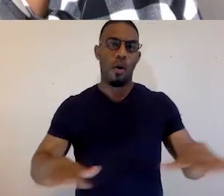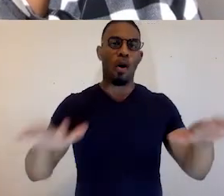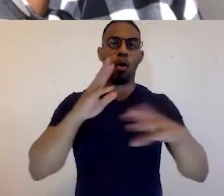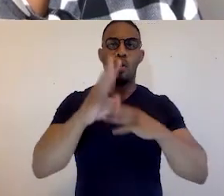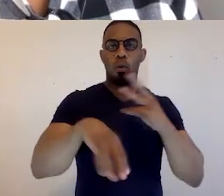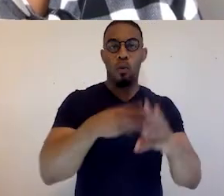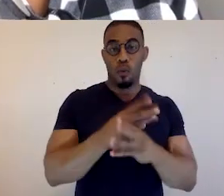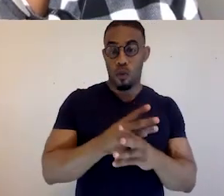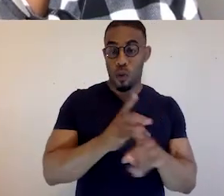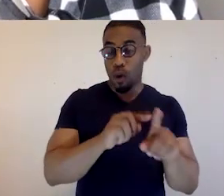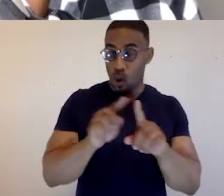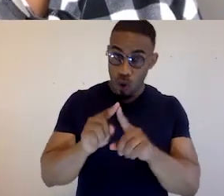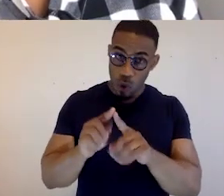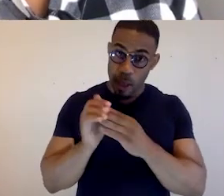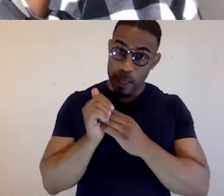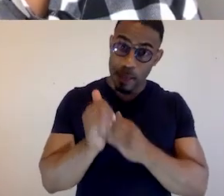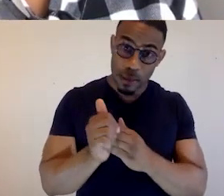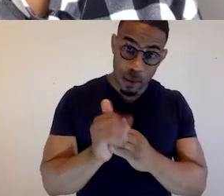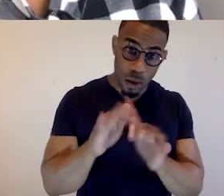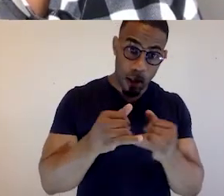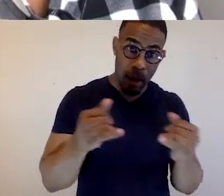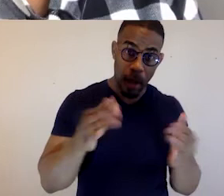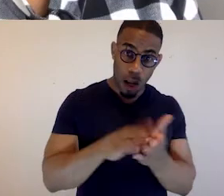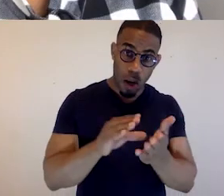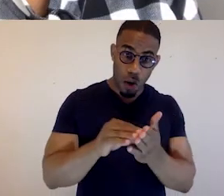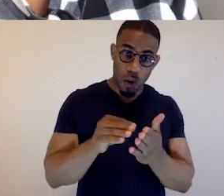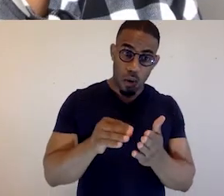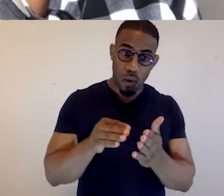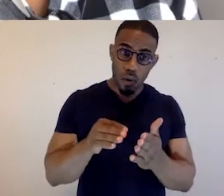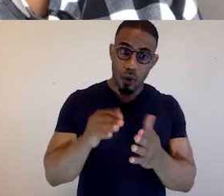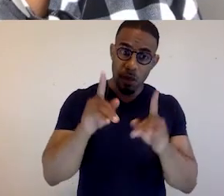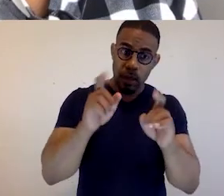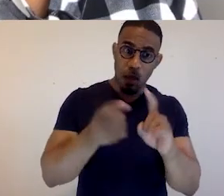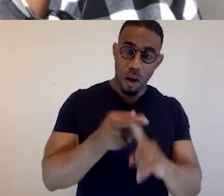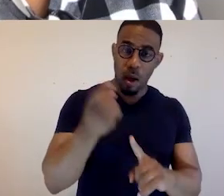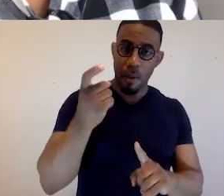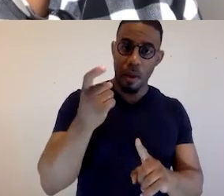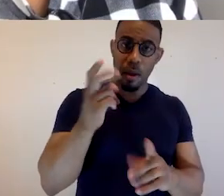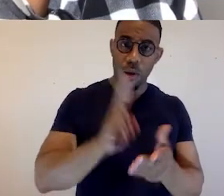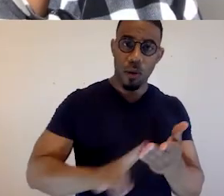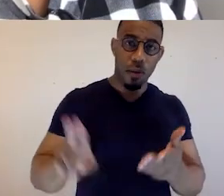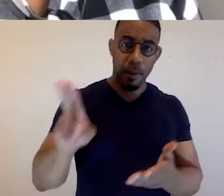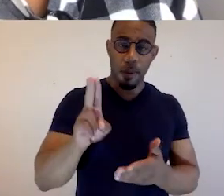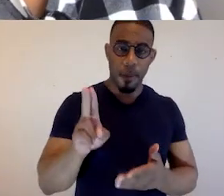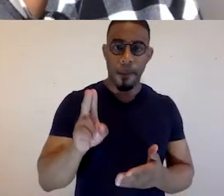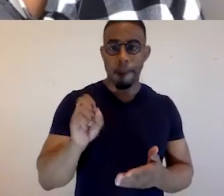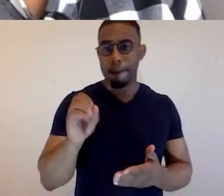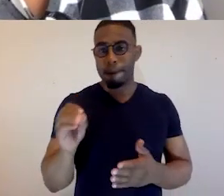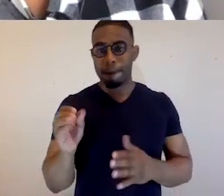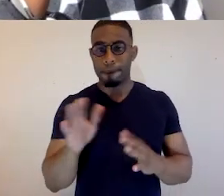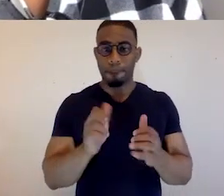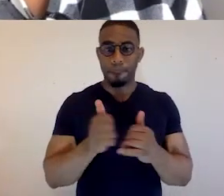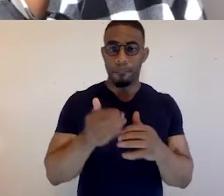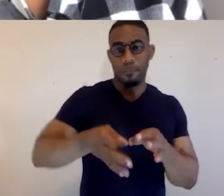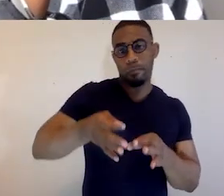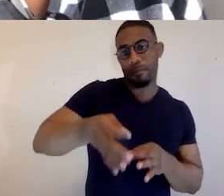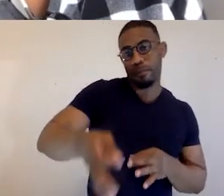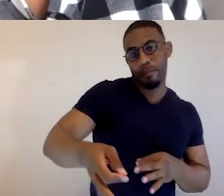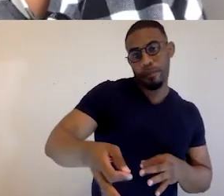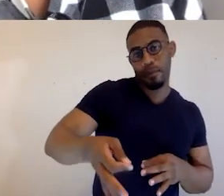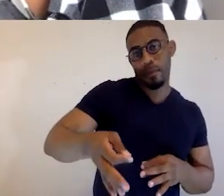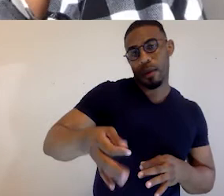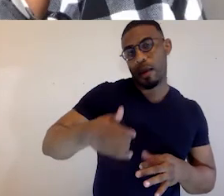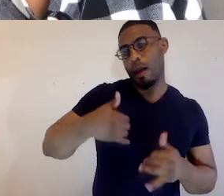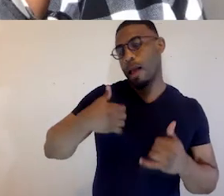world, as well as leading the online learning platform Test Automation University. So without further ado, I